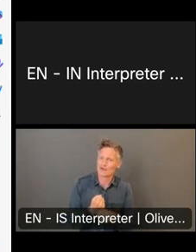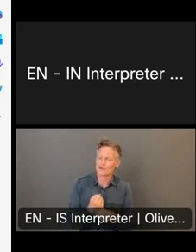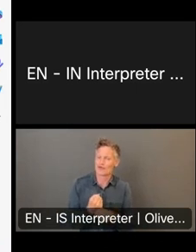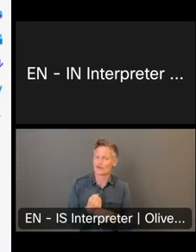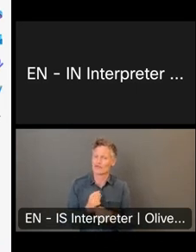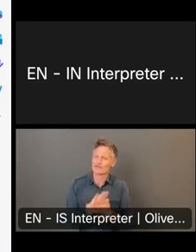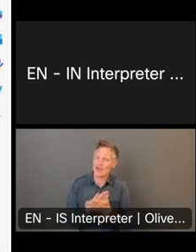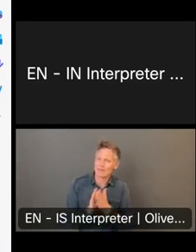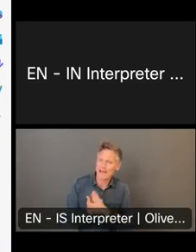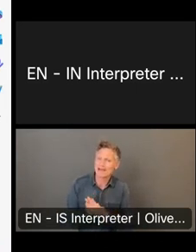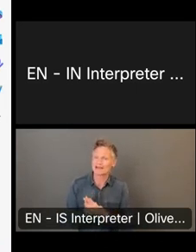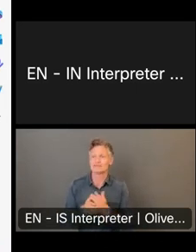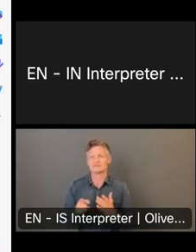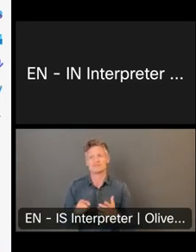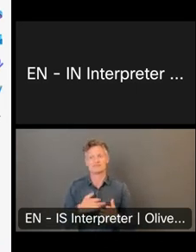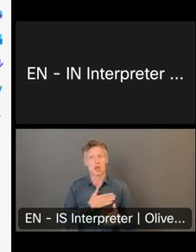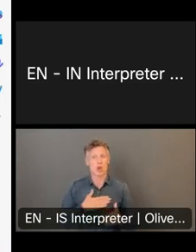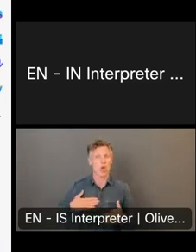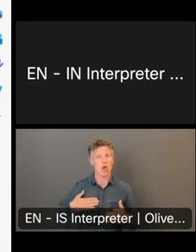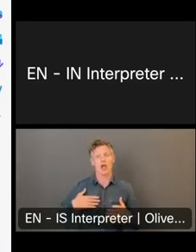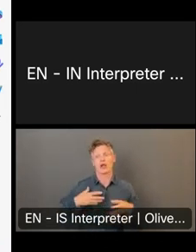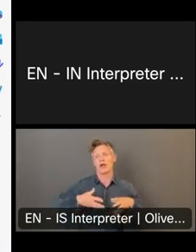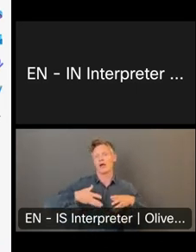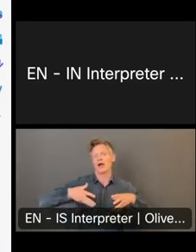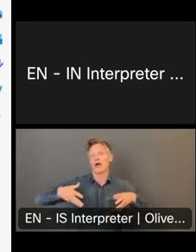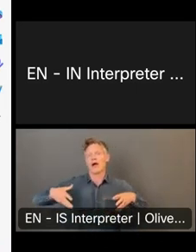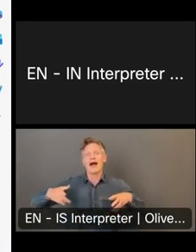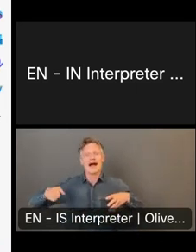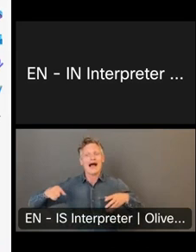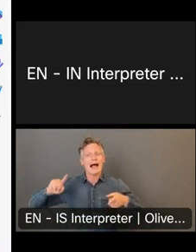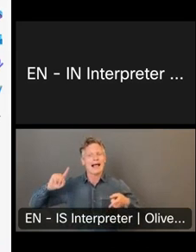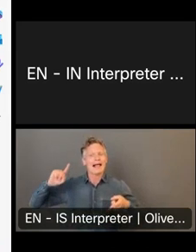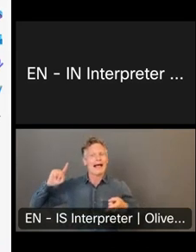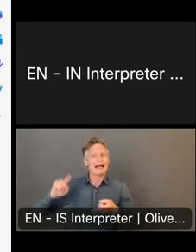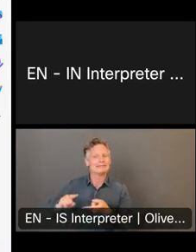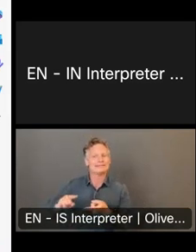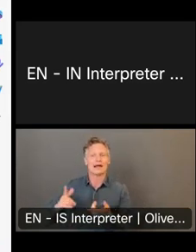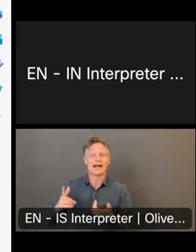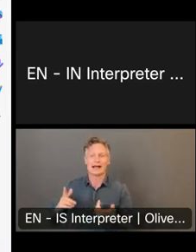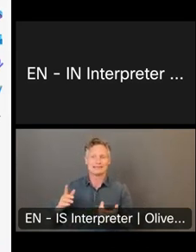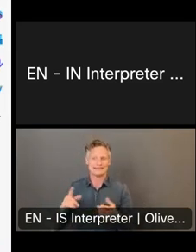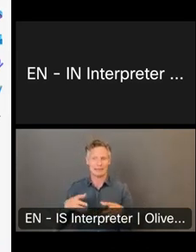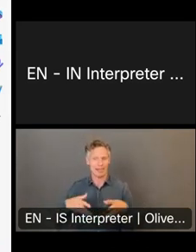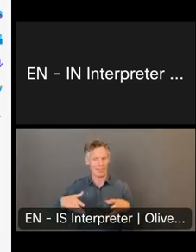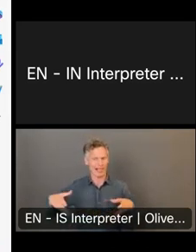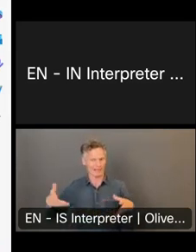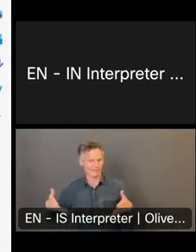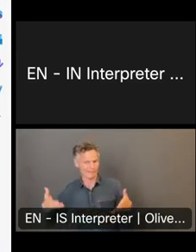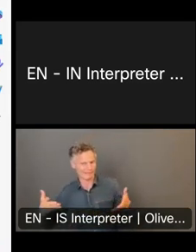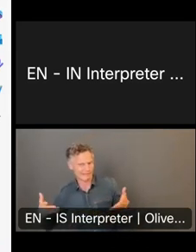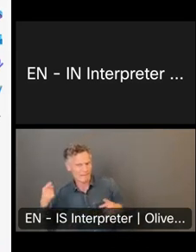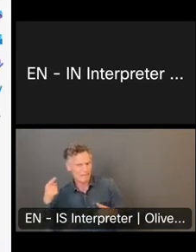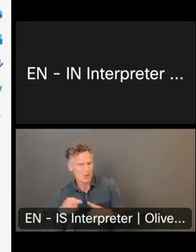and sometimes less, apparently less informative or at least pointless, always do have a